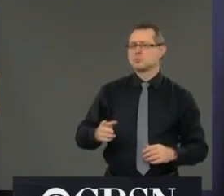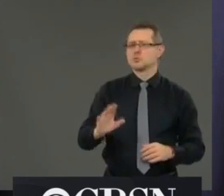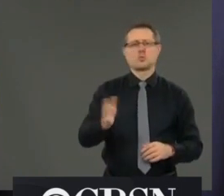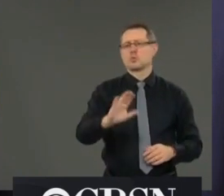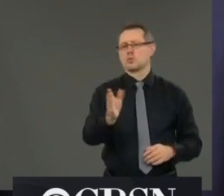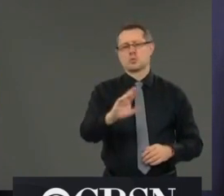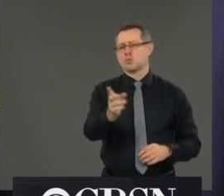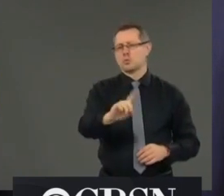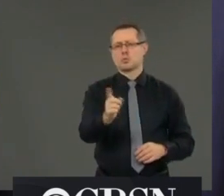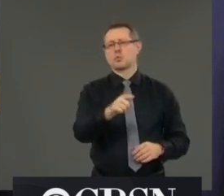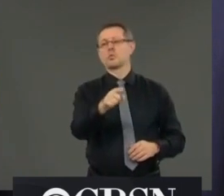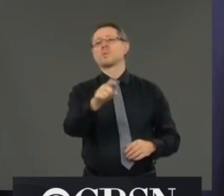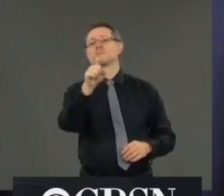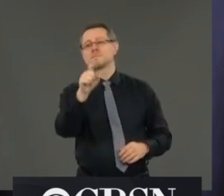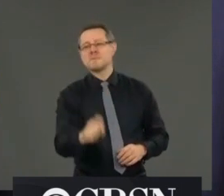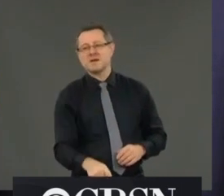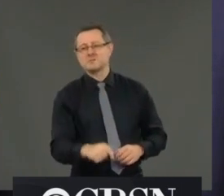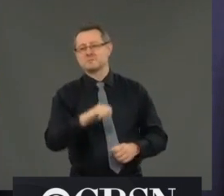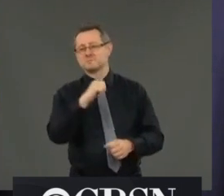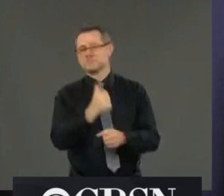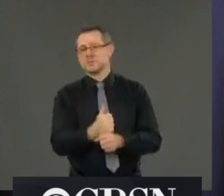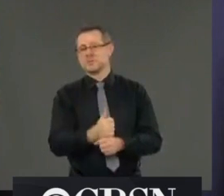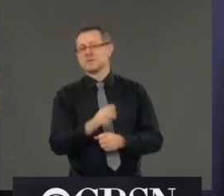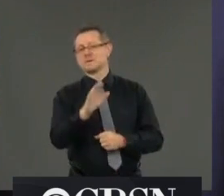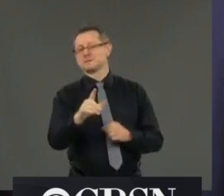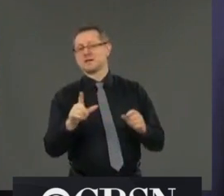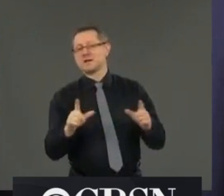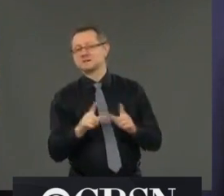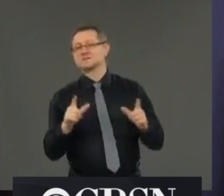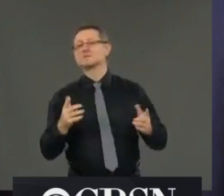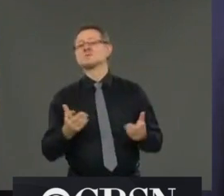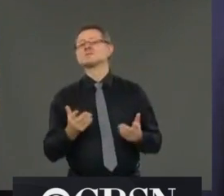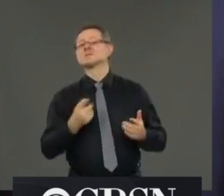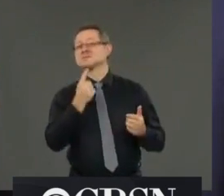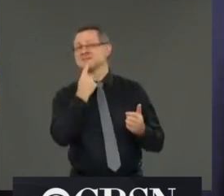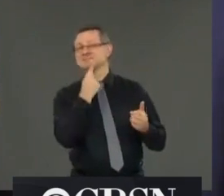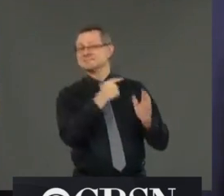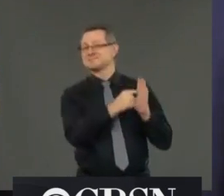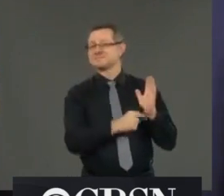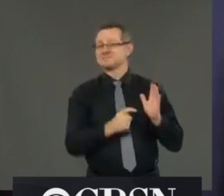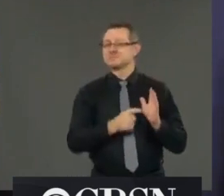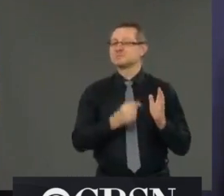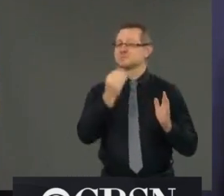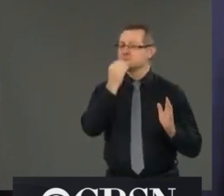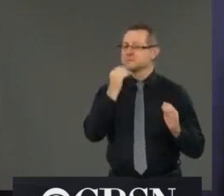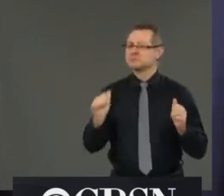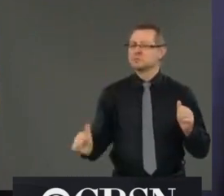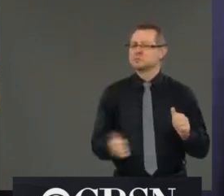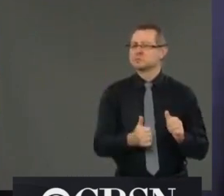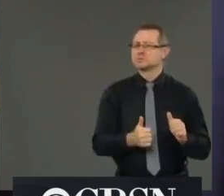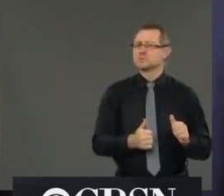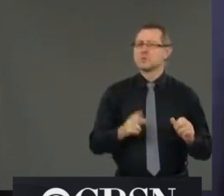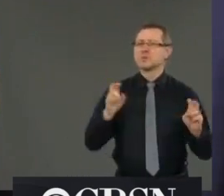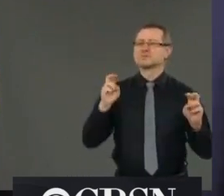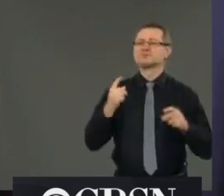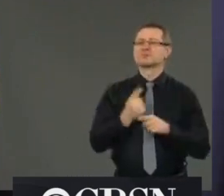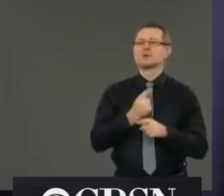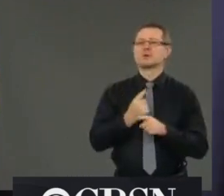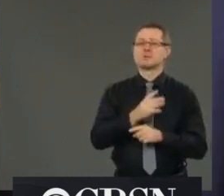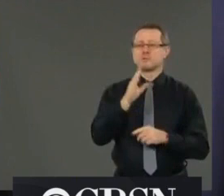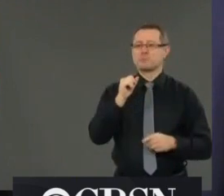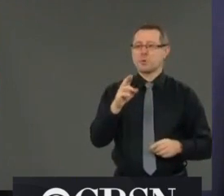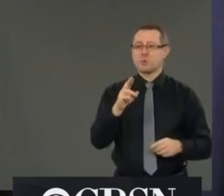must, by their license, have food available. They must. Even a bar, the old corner